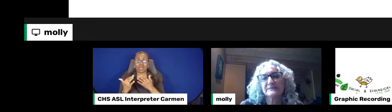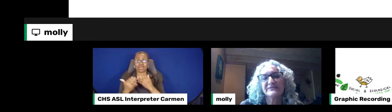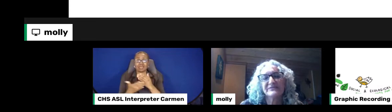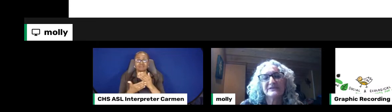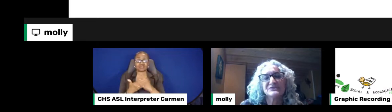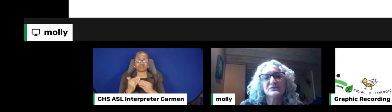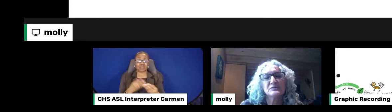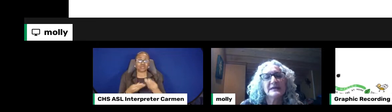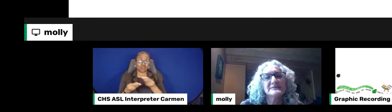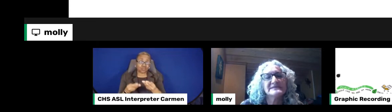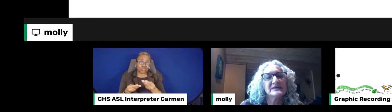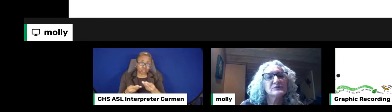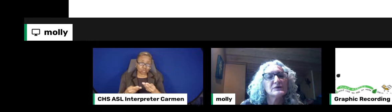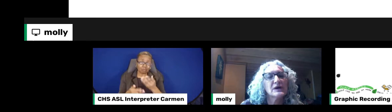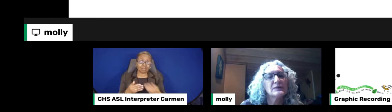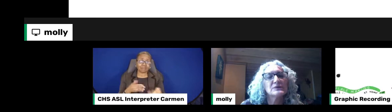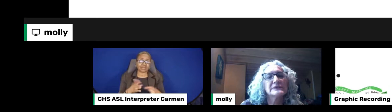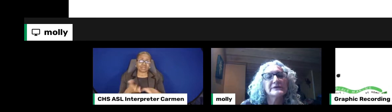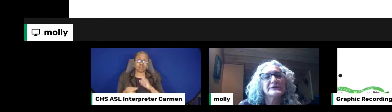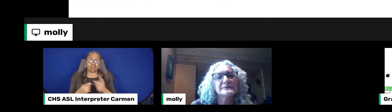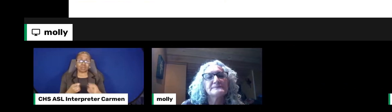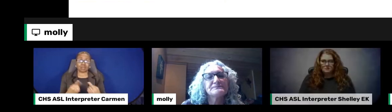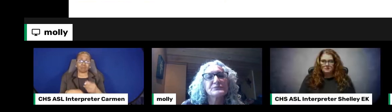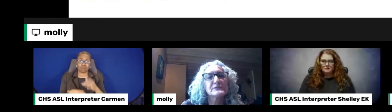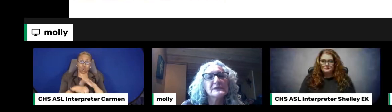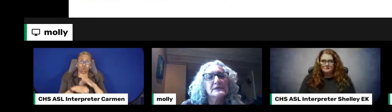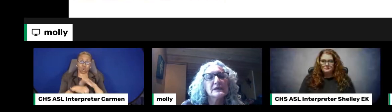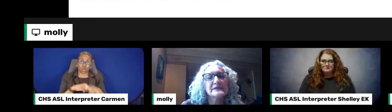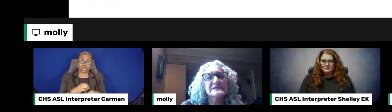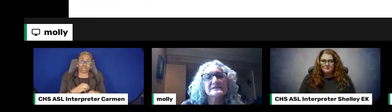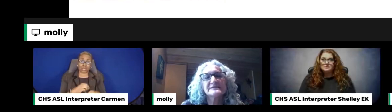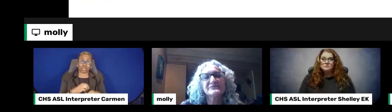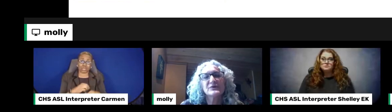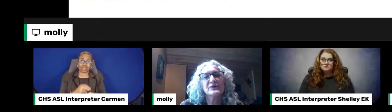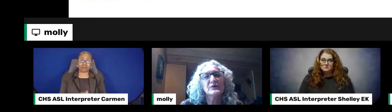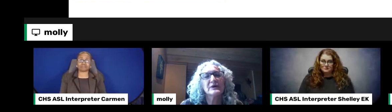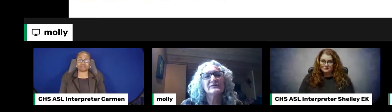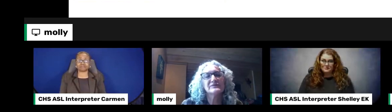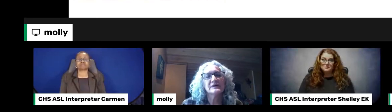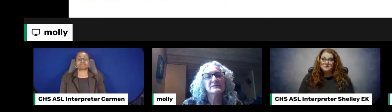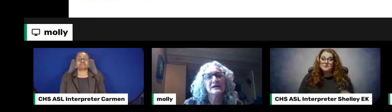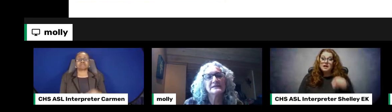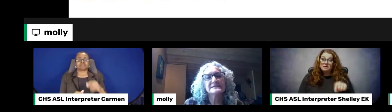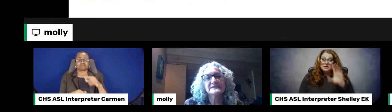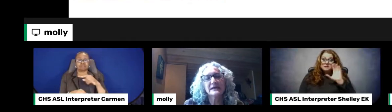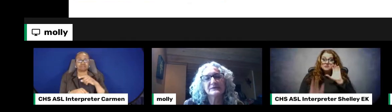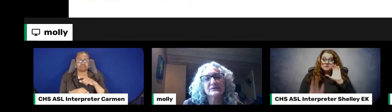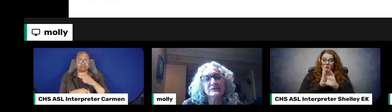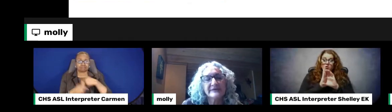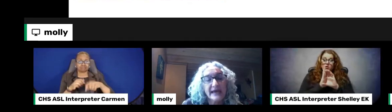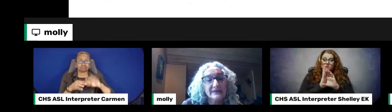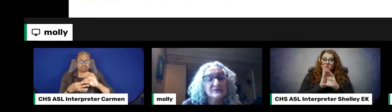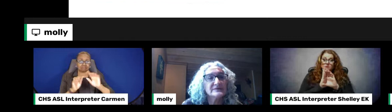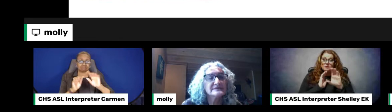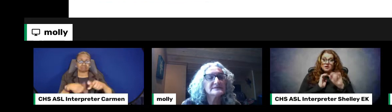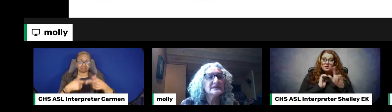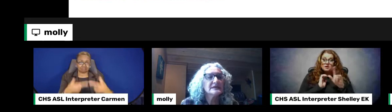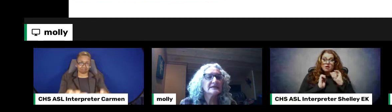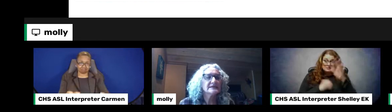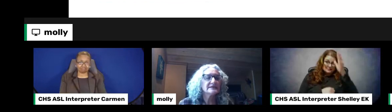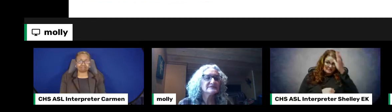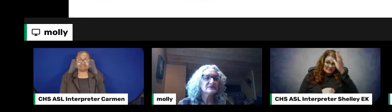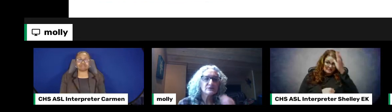for somebody to feed you, maybe death will come earlier. And this is a photo of Khalid's dad, who